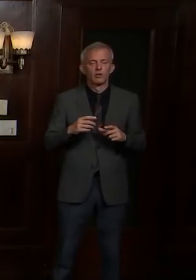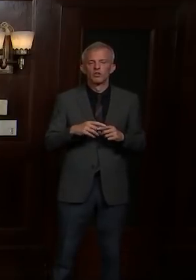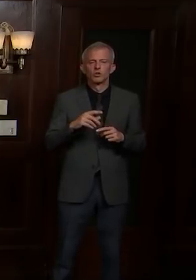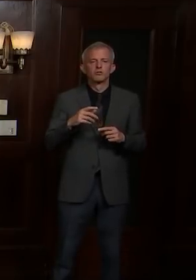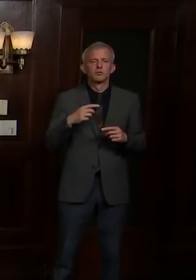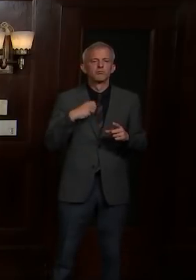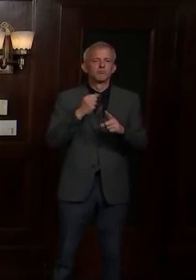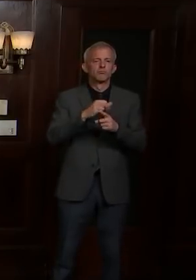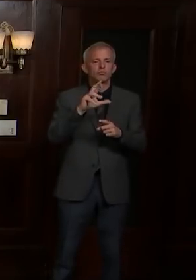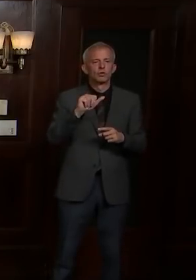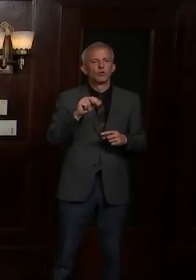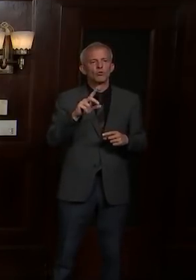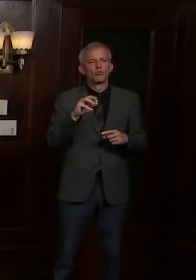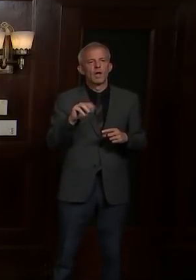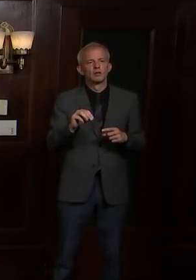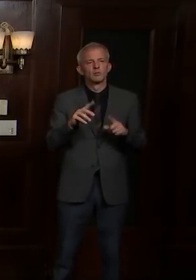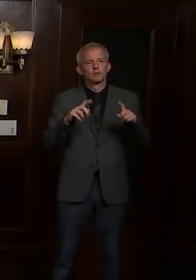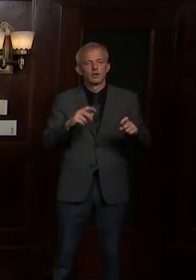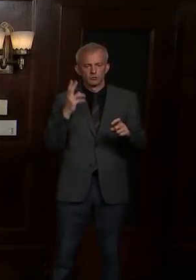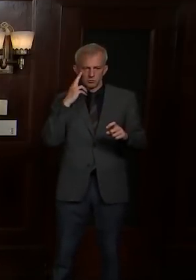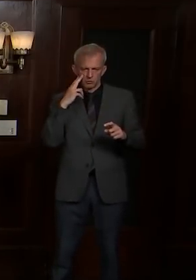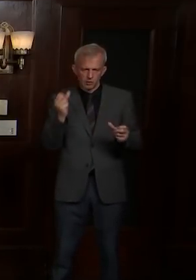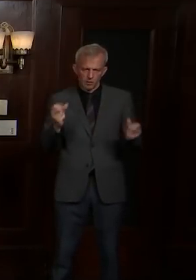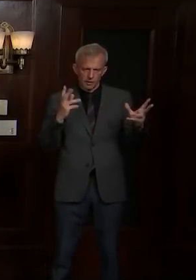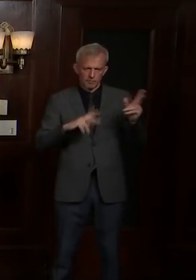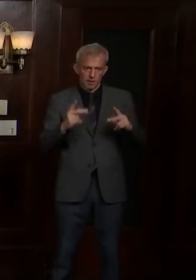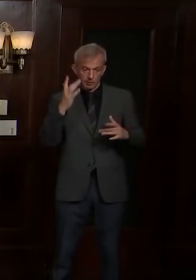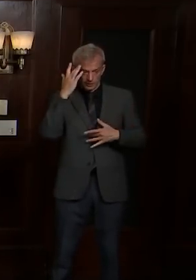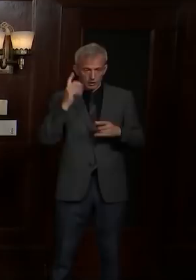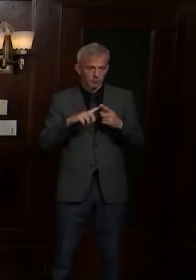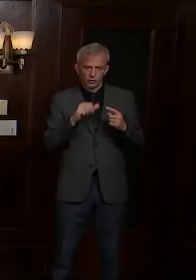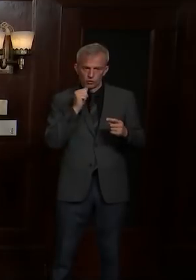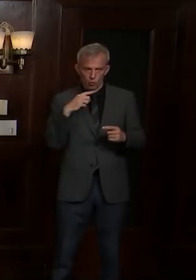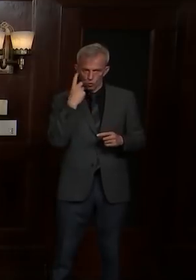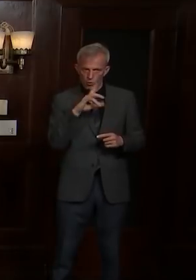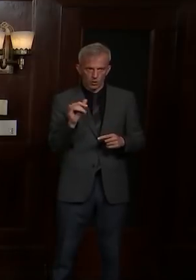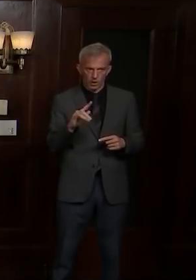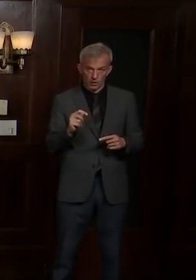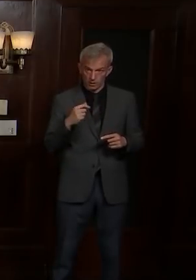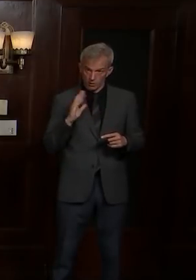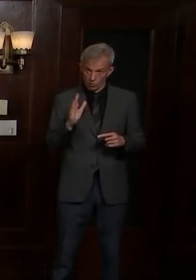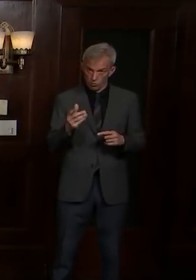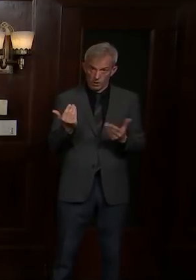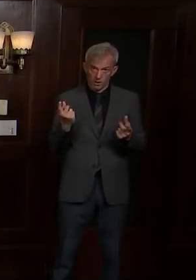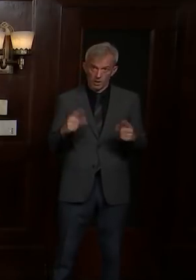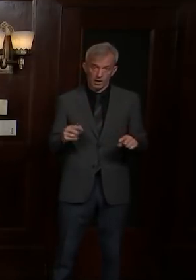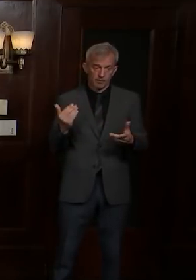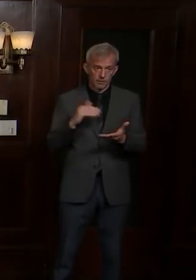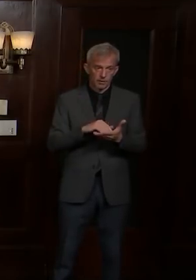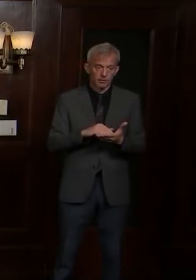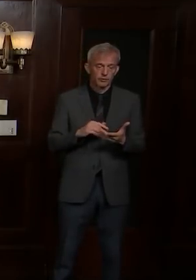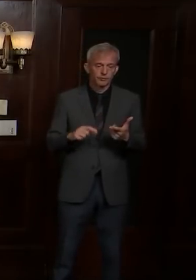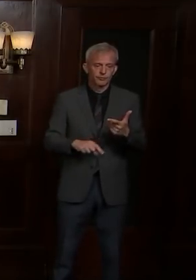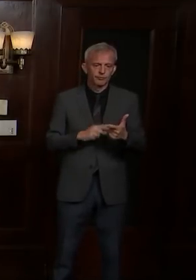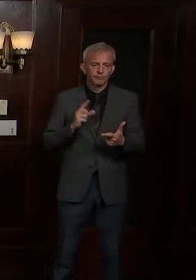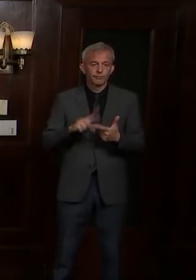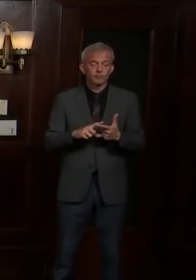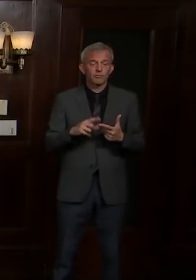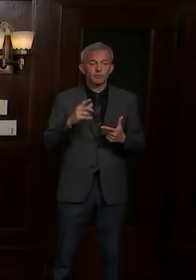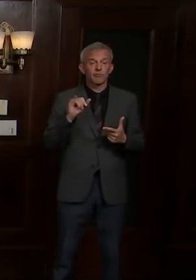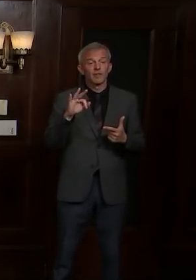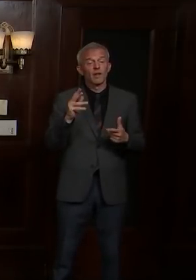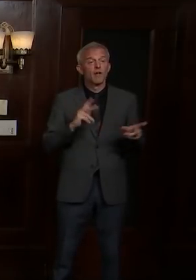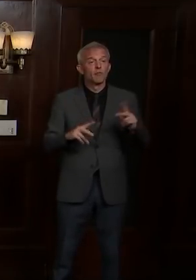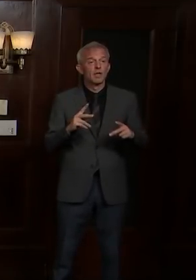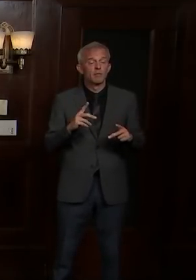out there. Is that still happening? Will that pick up again? For those reserving spots to get tested, do they still have to be symptomatic to get a